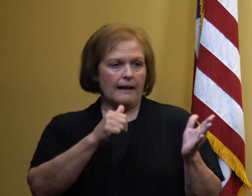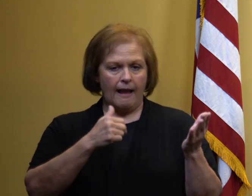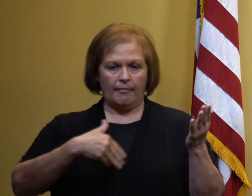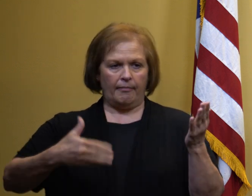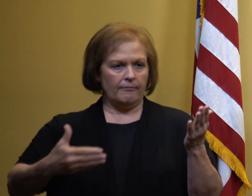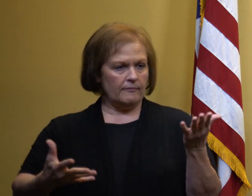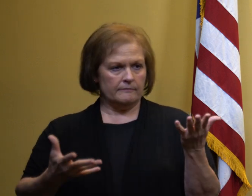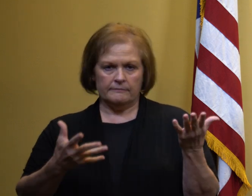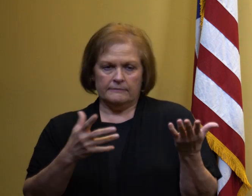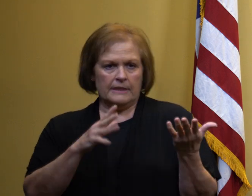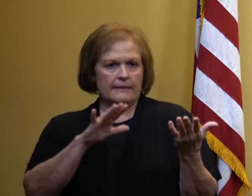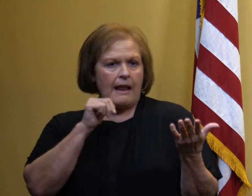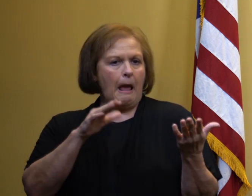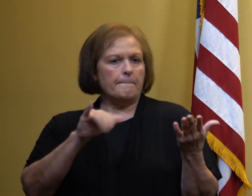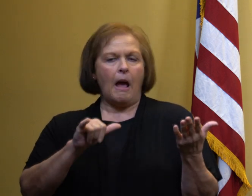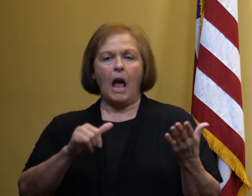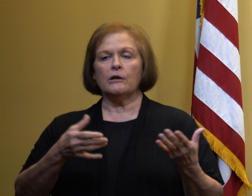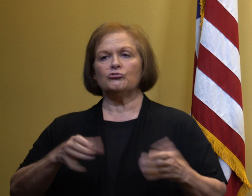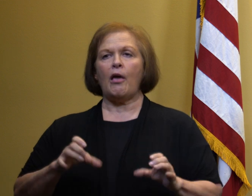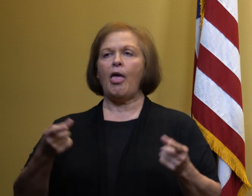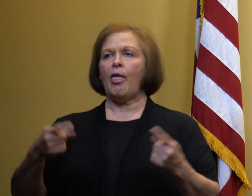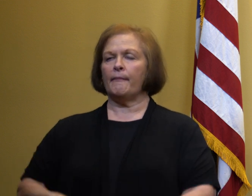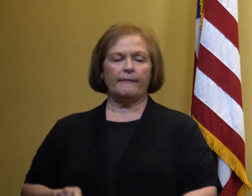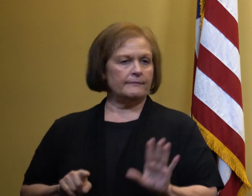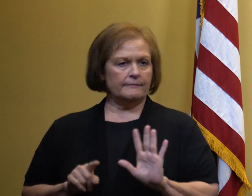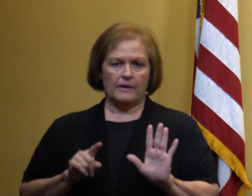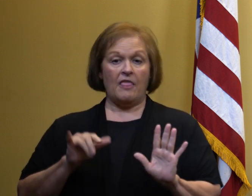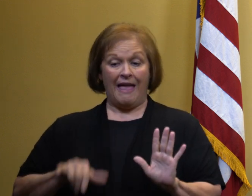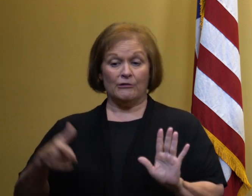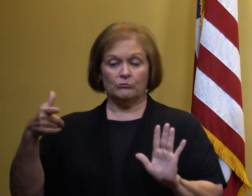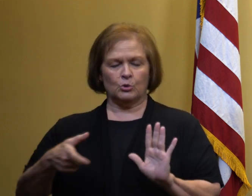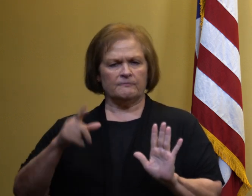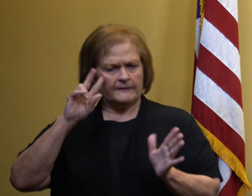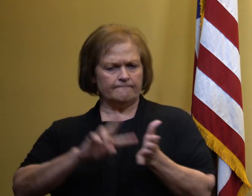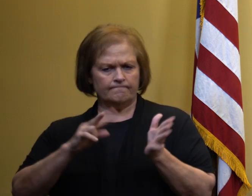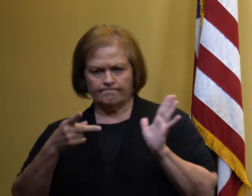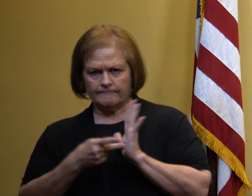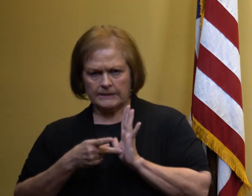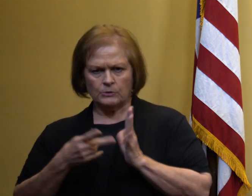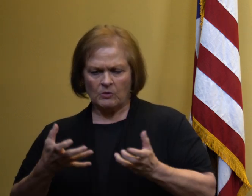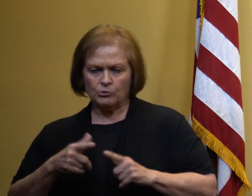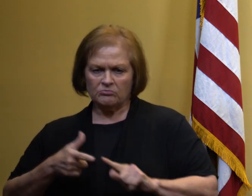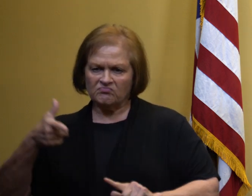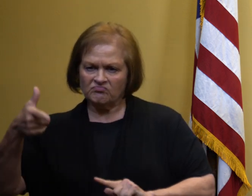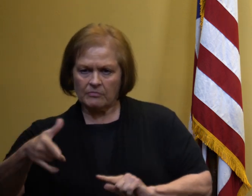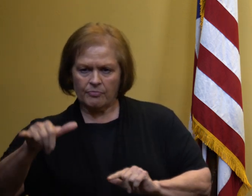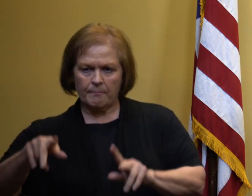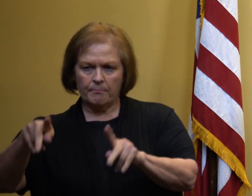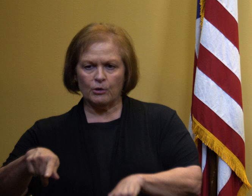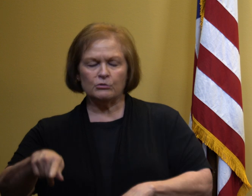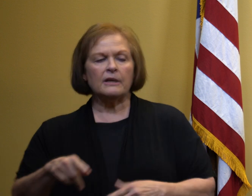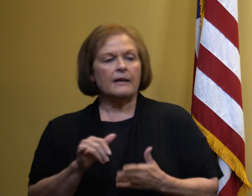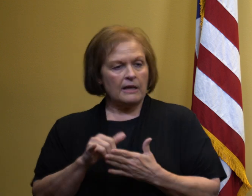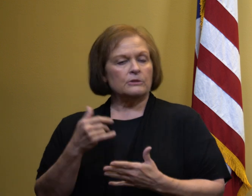all. It's not by chance. It is intentional, and it is targeted. This is what we